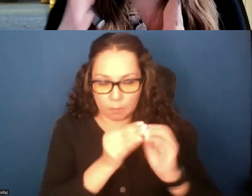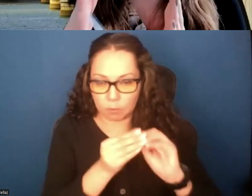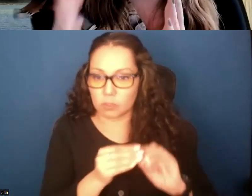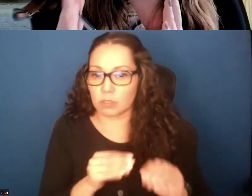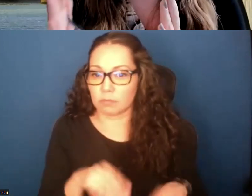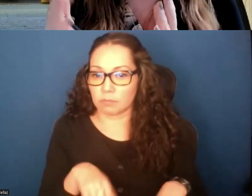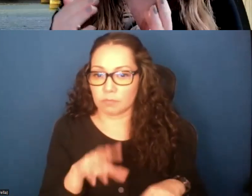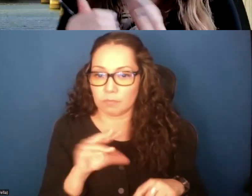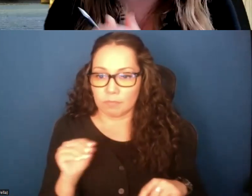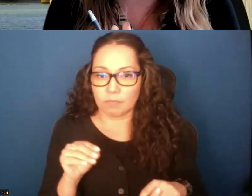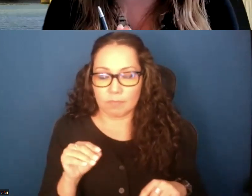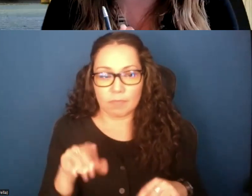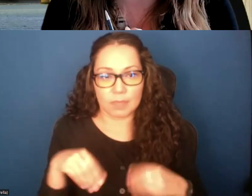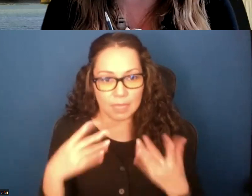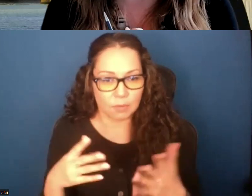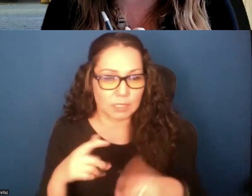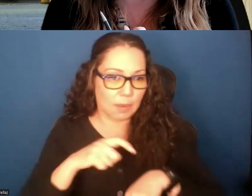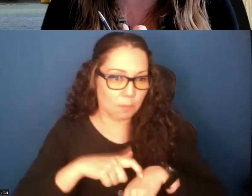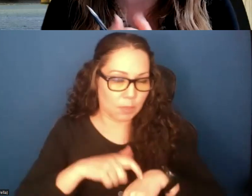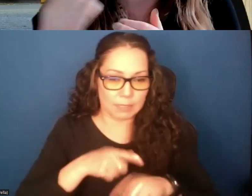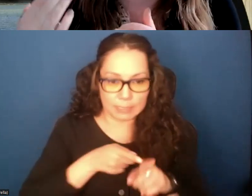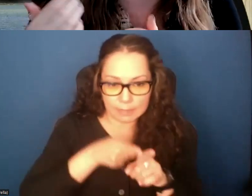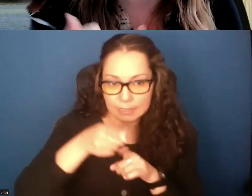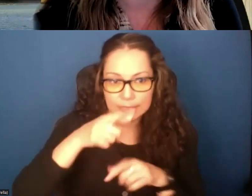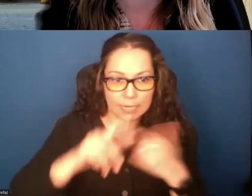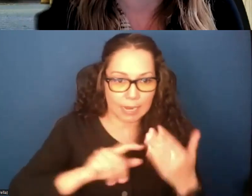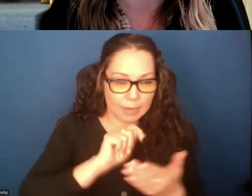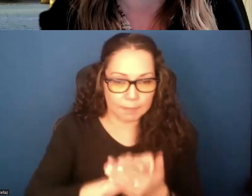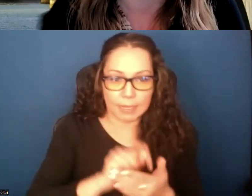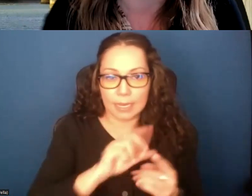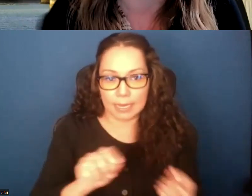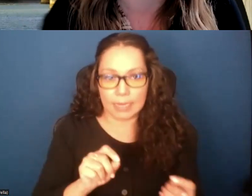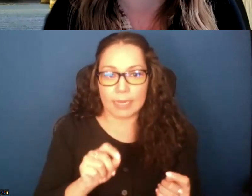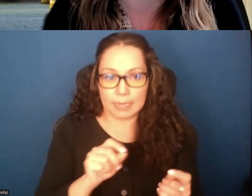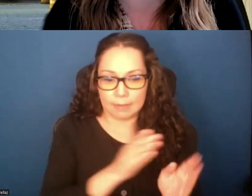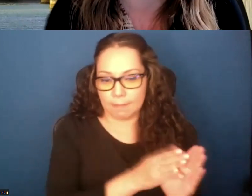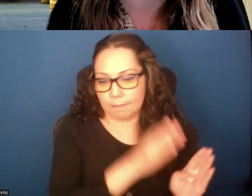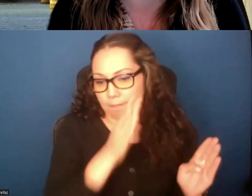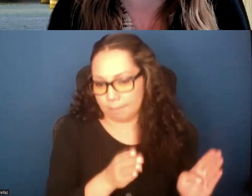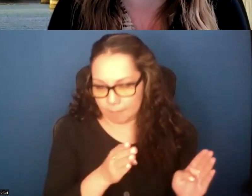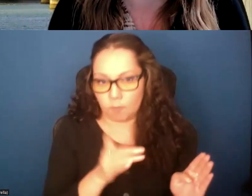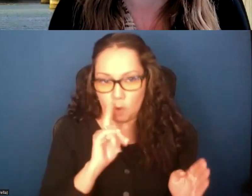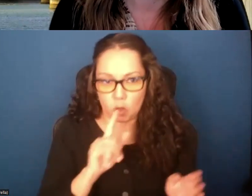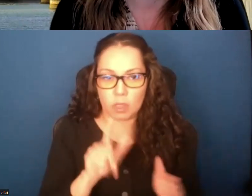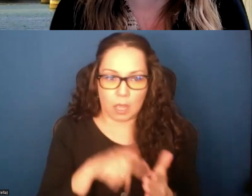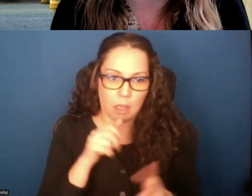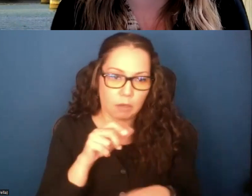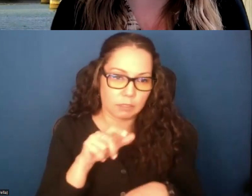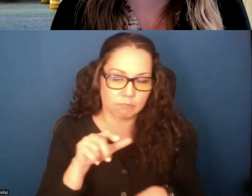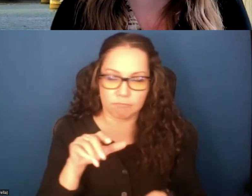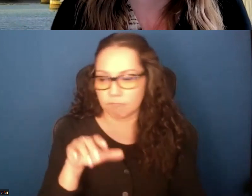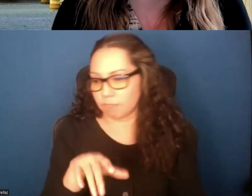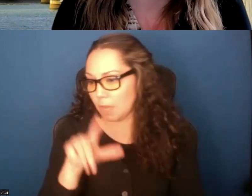point in time and a major development in the development of long-term care facility visitation